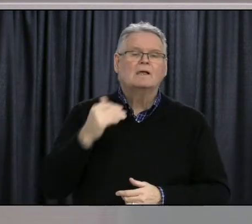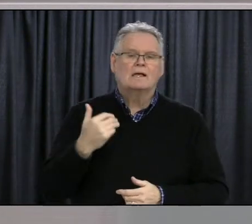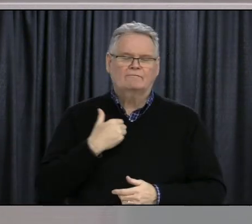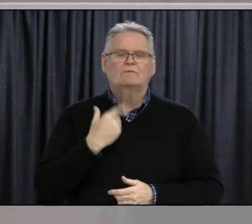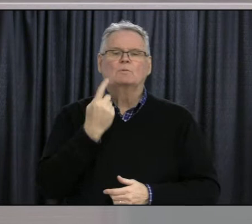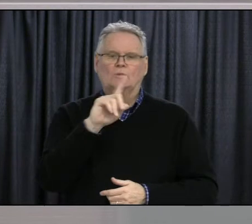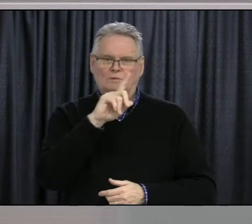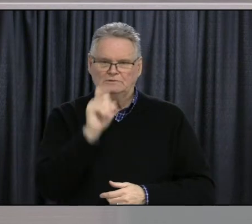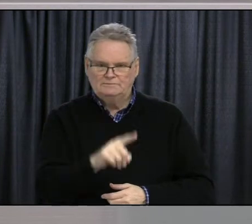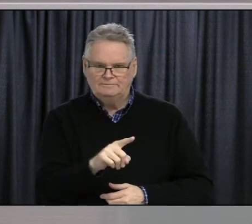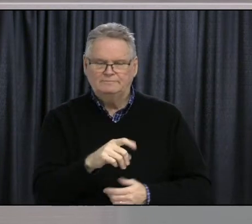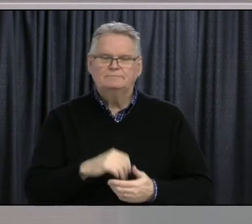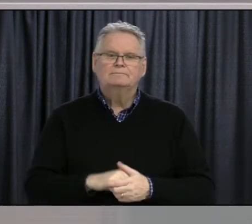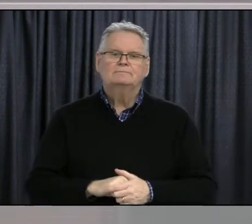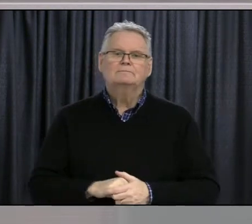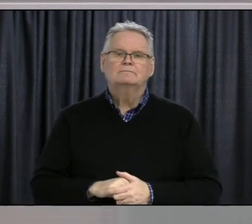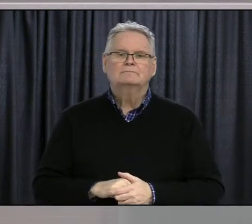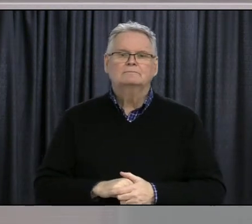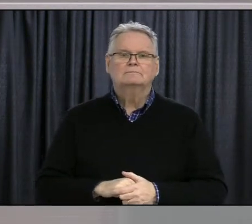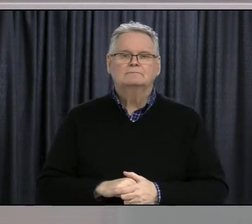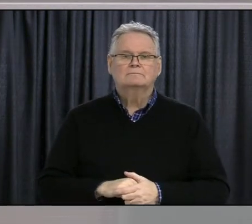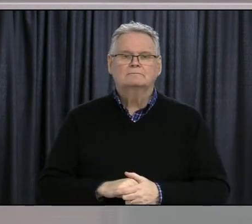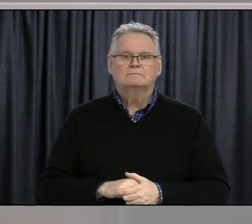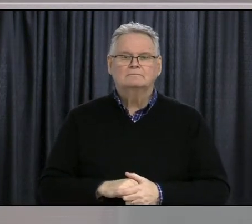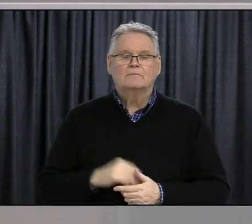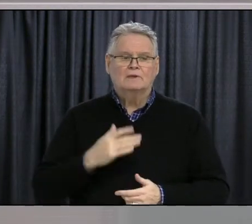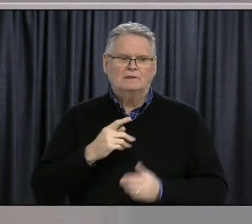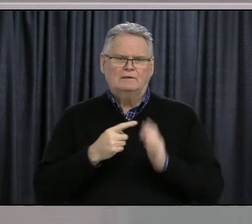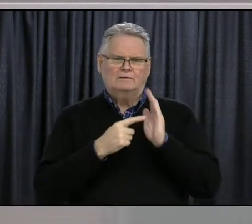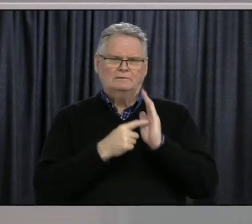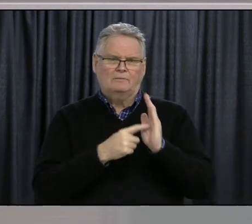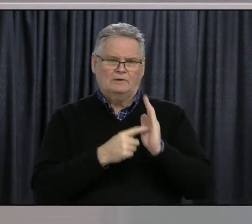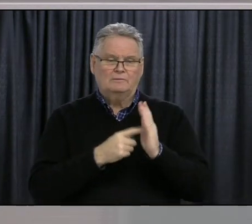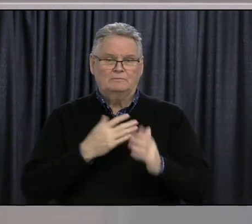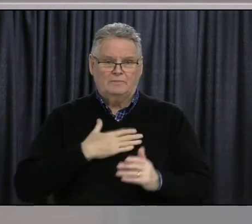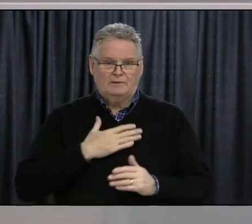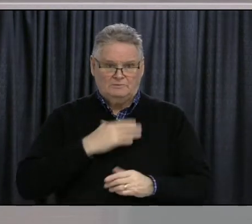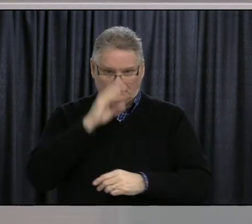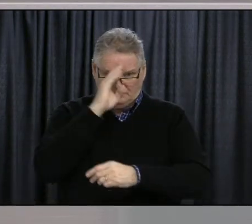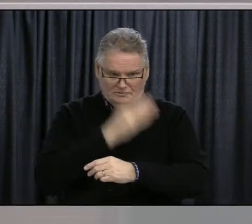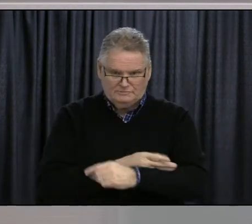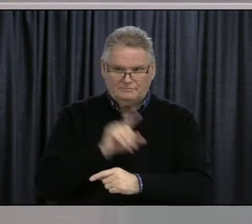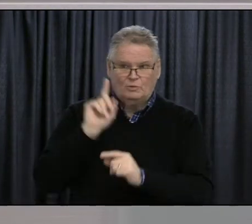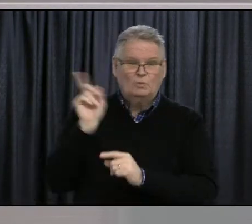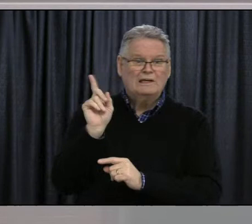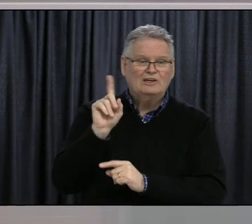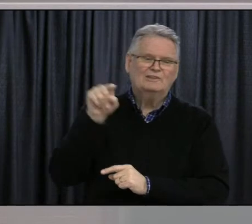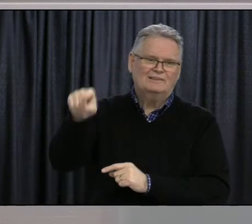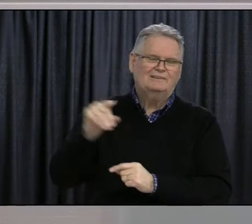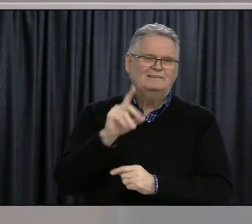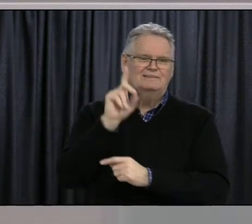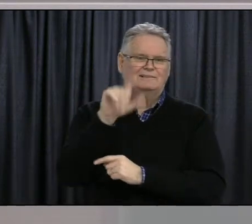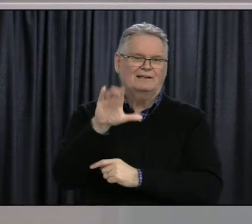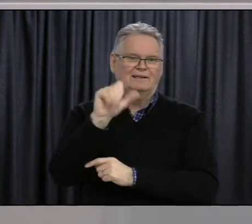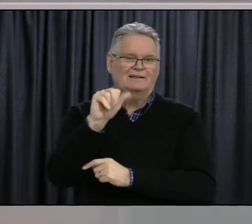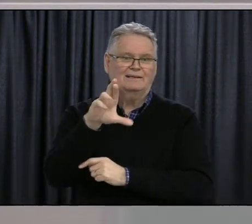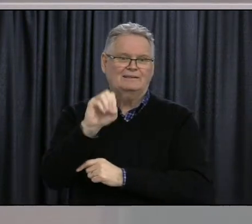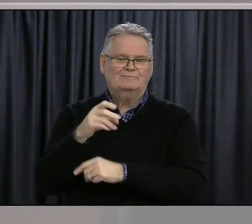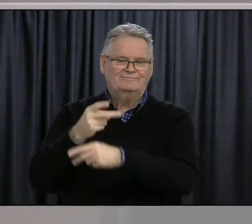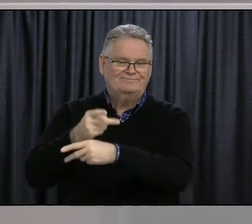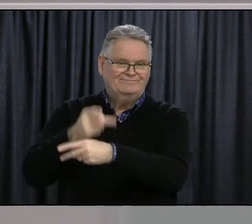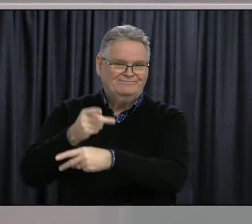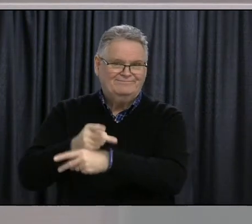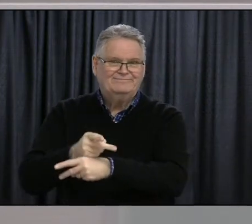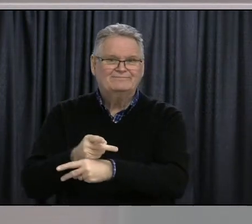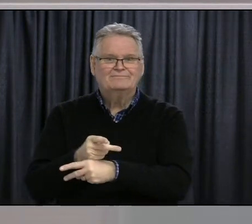that, for example, at my son's daycare, there is an after-school program. At this time, is there any concern that this could wind up in our school